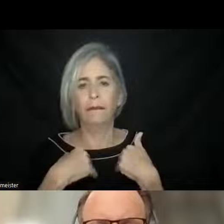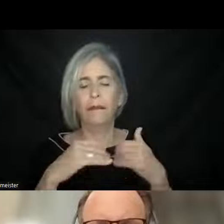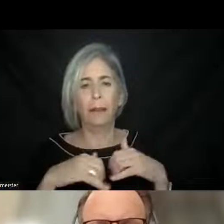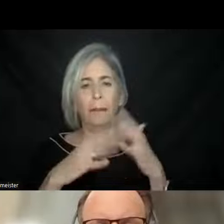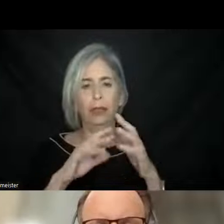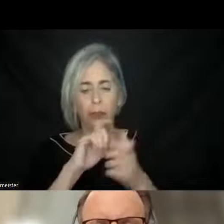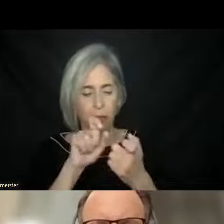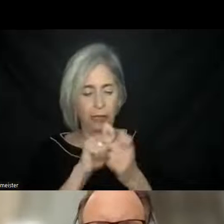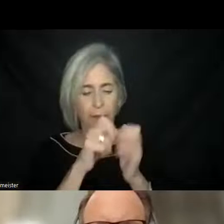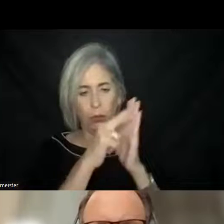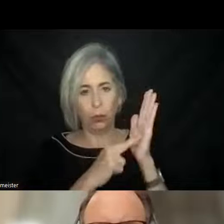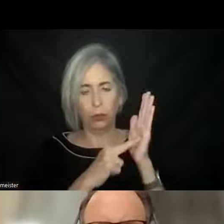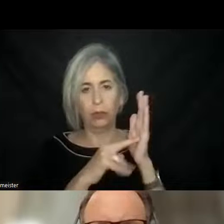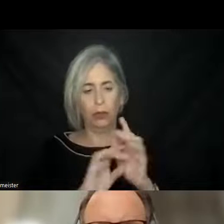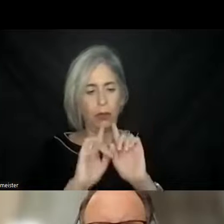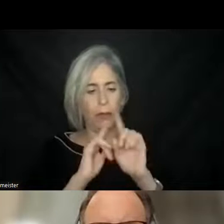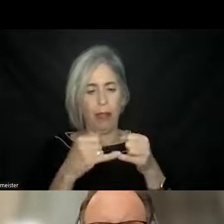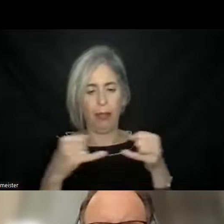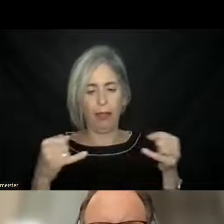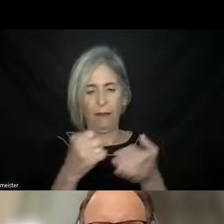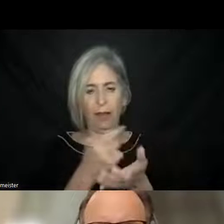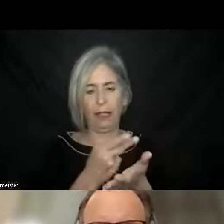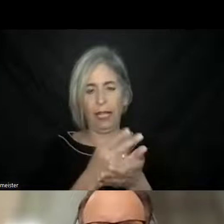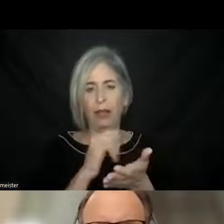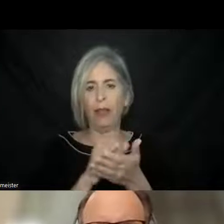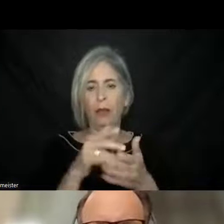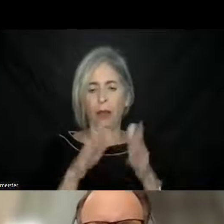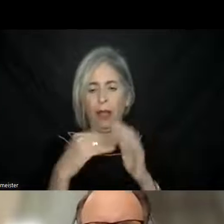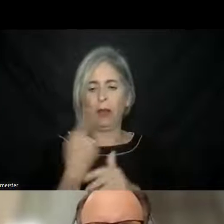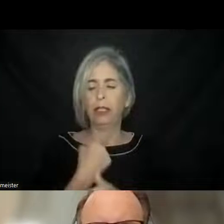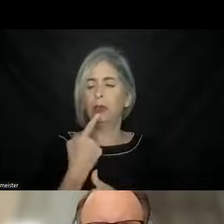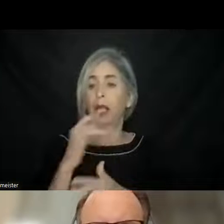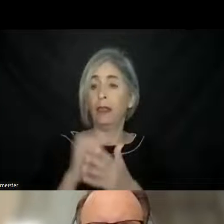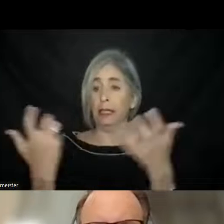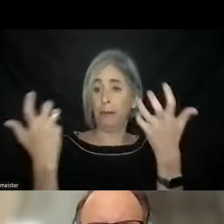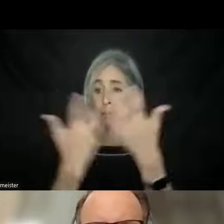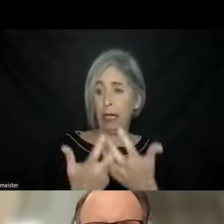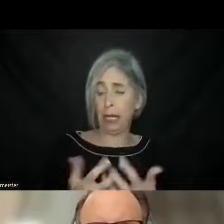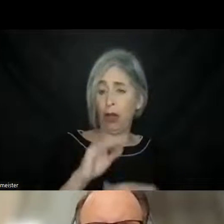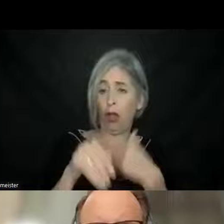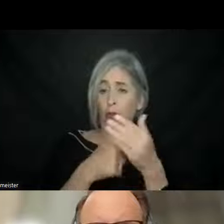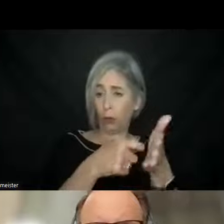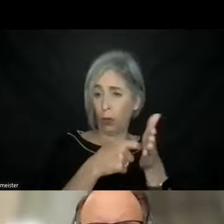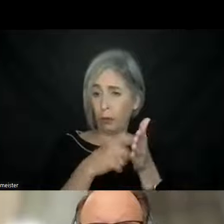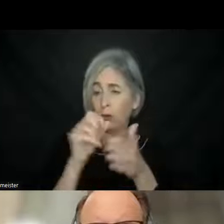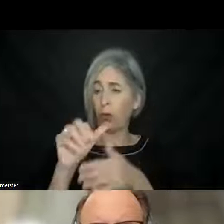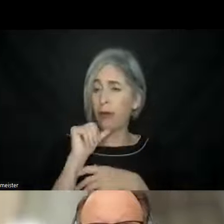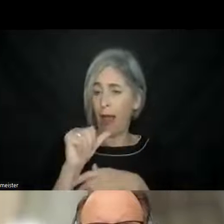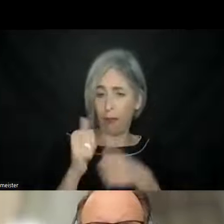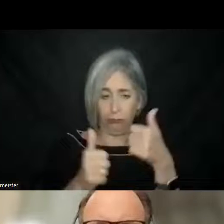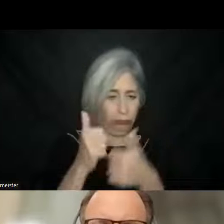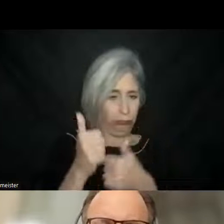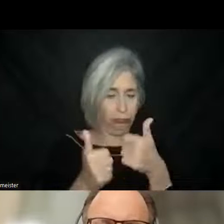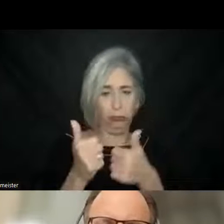rules into the command line, into a command line validator that allowed us to say, does this meet all the criteria or not, and to